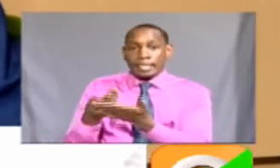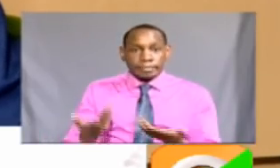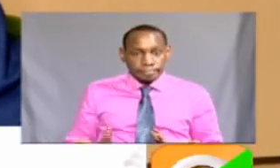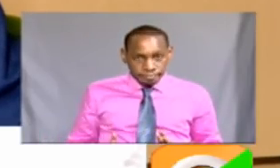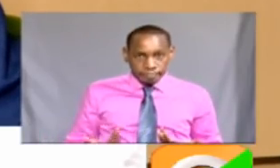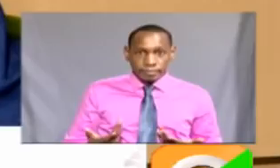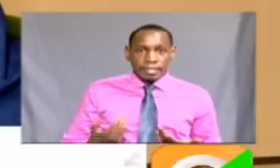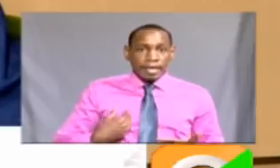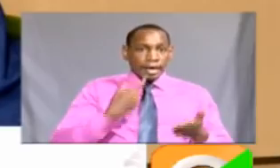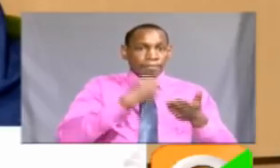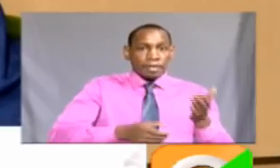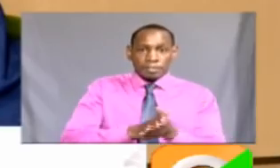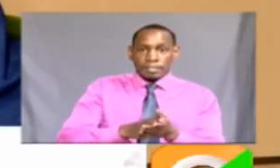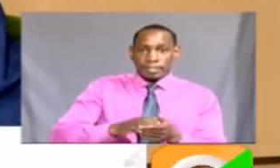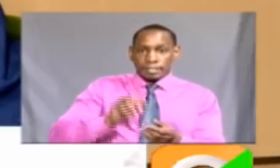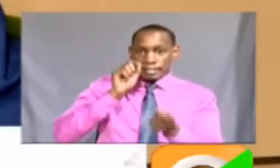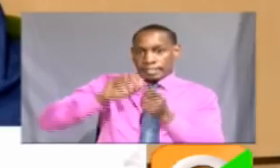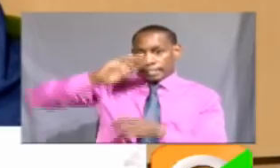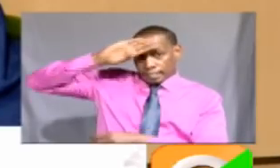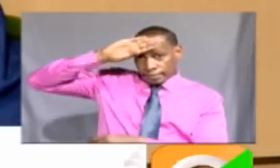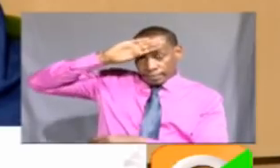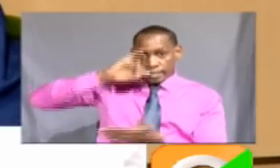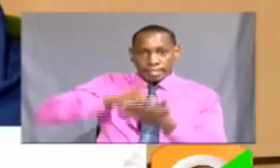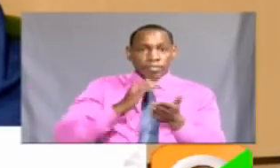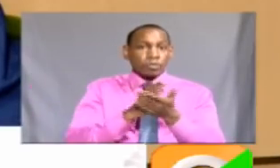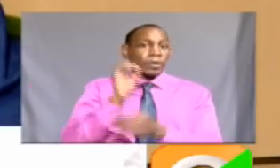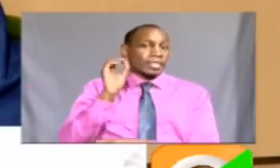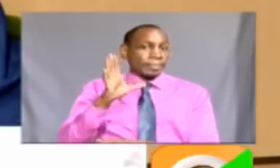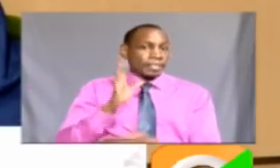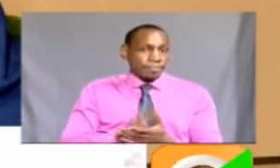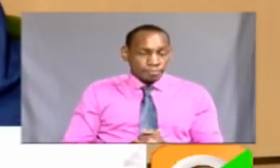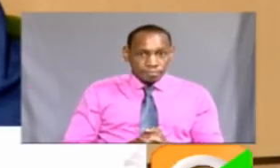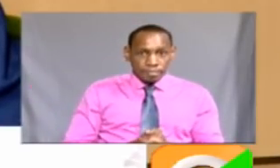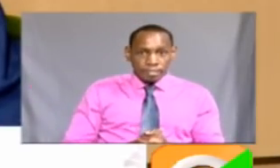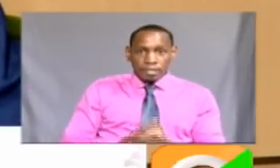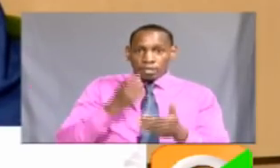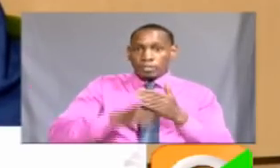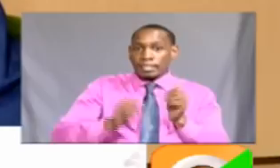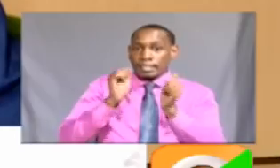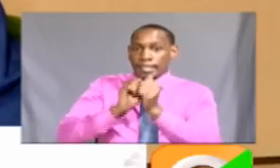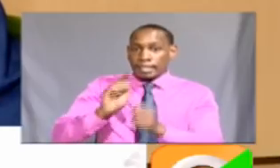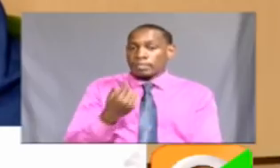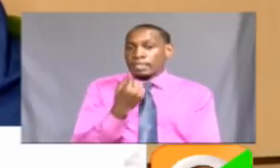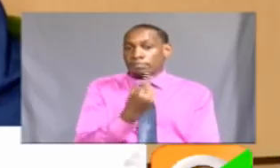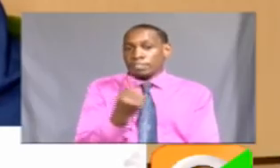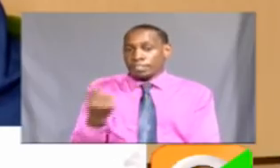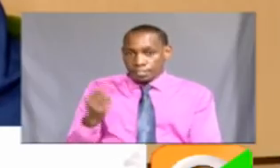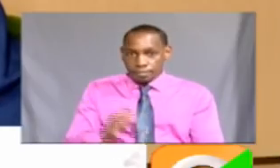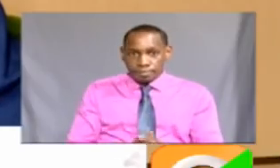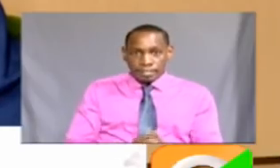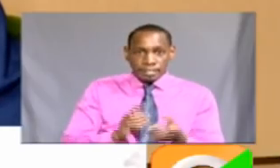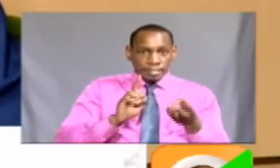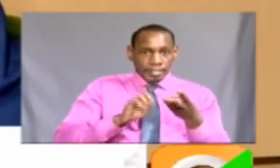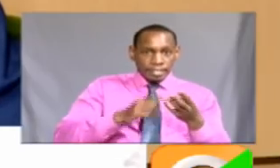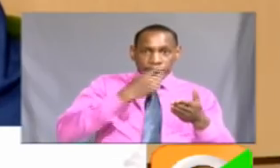You have the cost of the thermoguns, which are also fairly expensive, at 10,000 apiece. You have